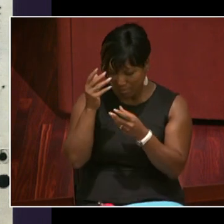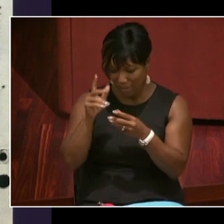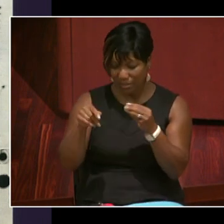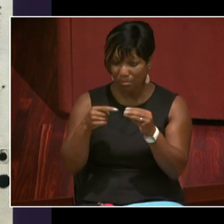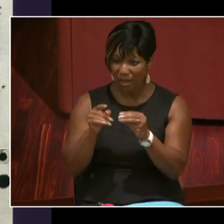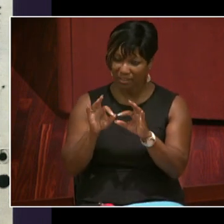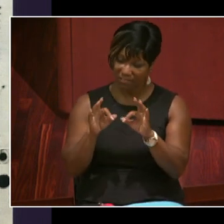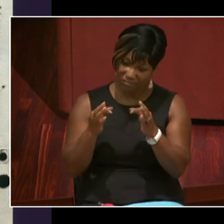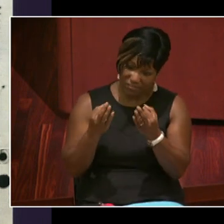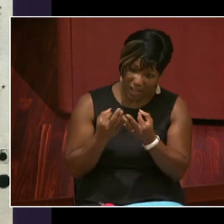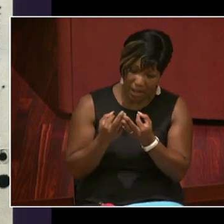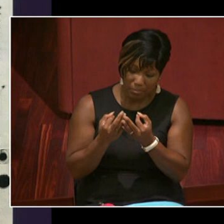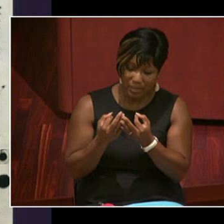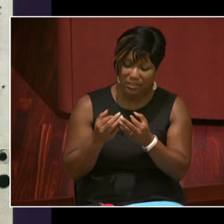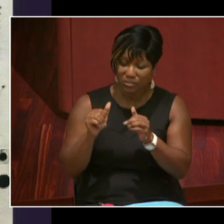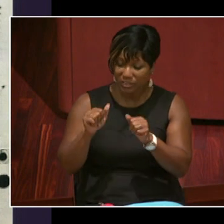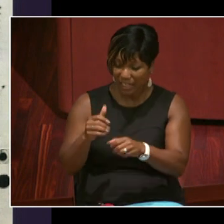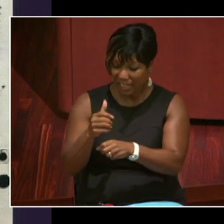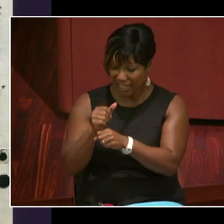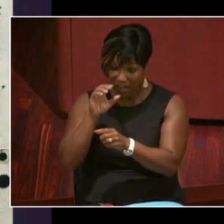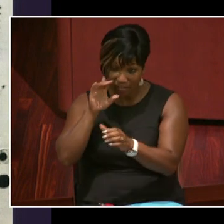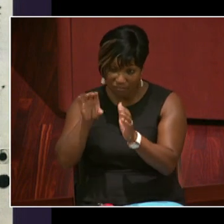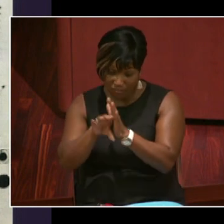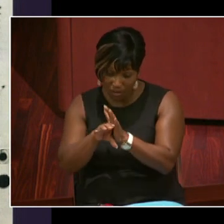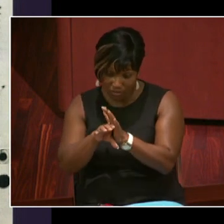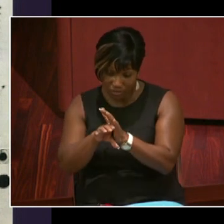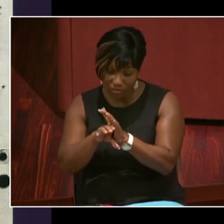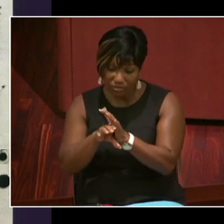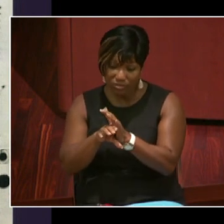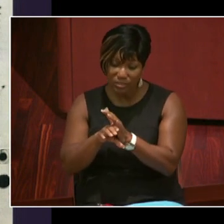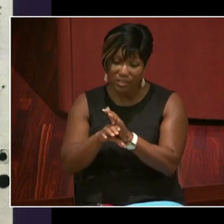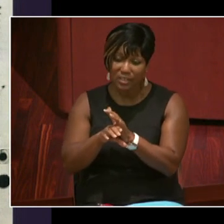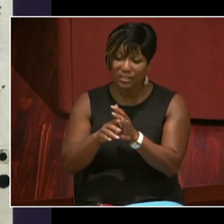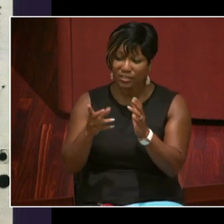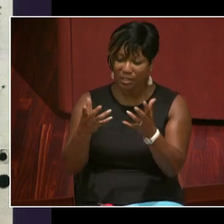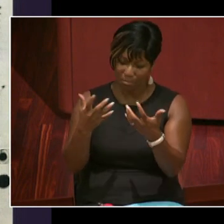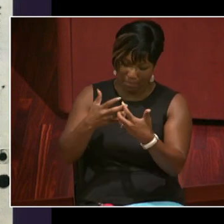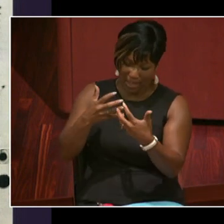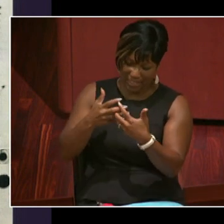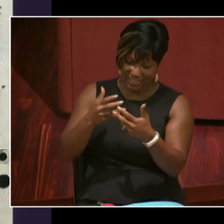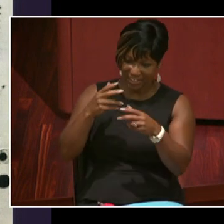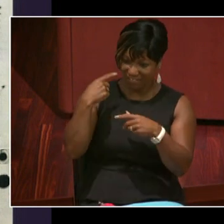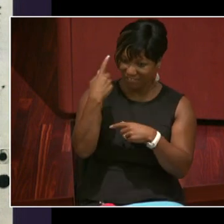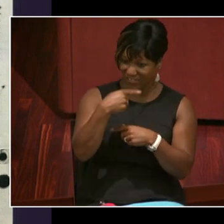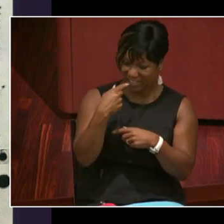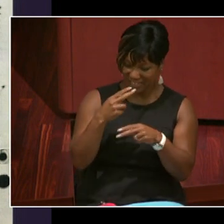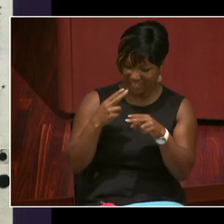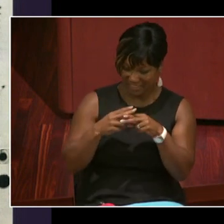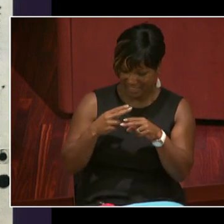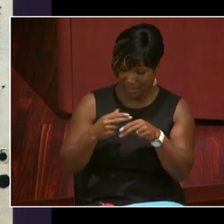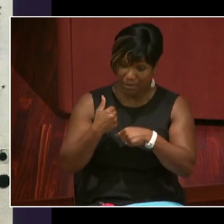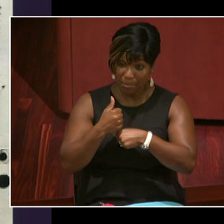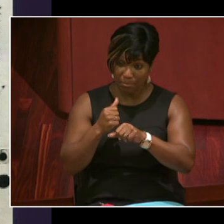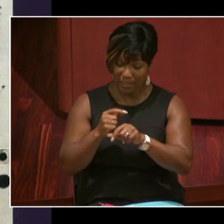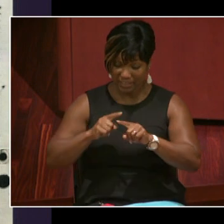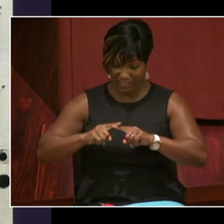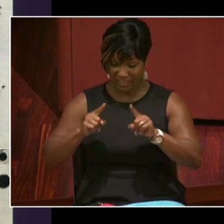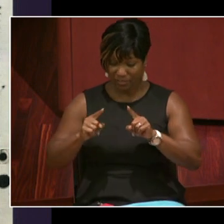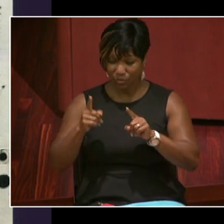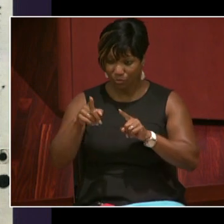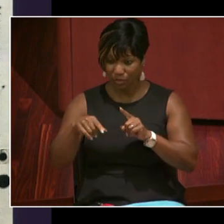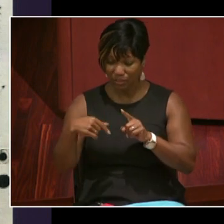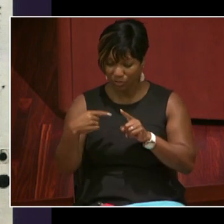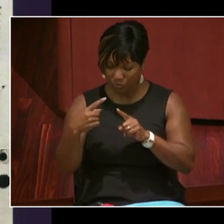and that can be extremely exciting. Being able to put that face to the name can really make a difference when you're doing your